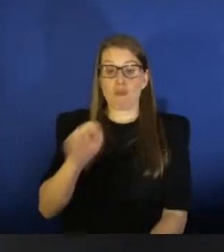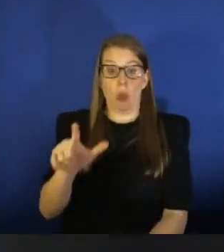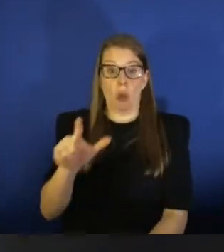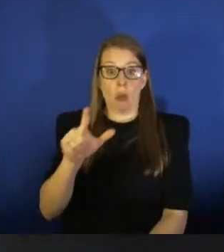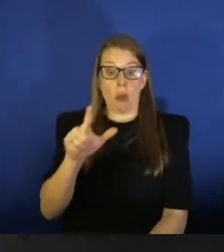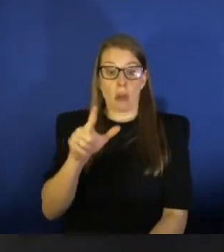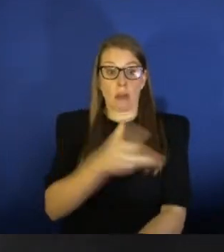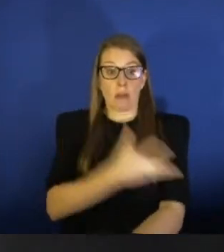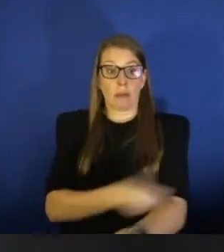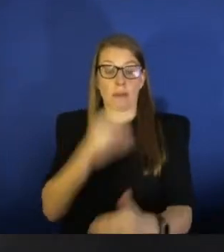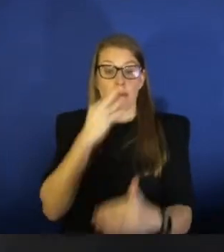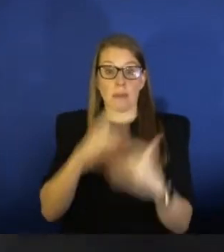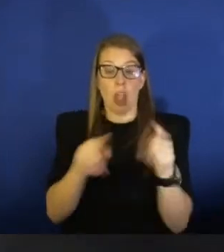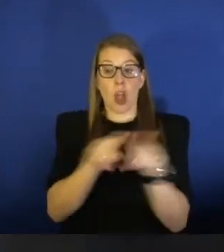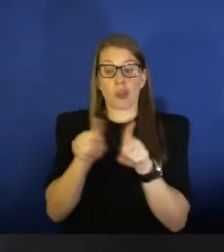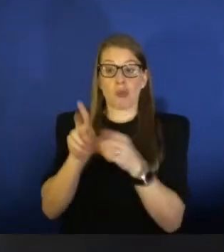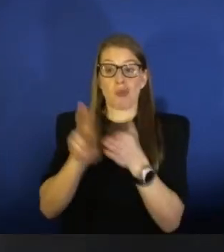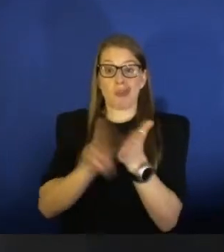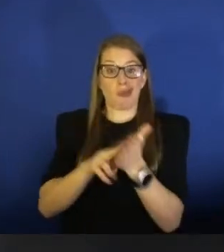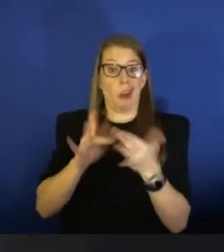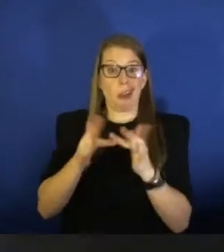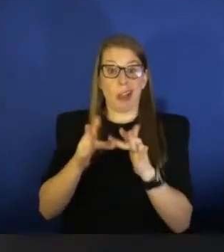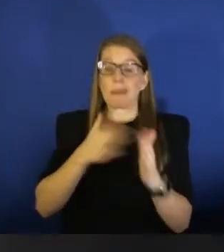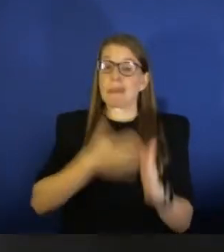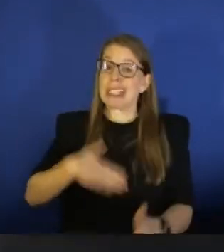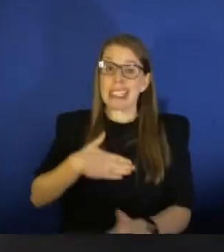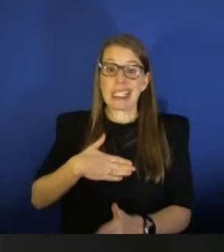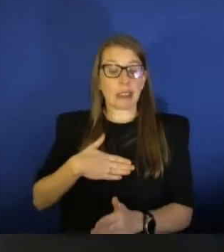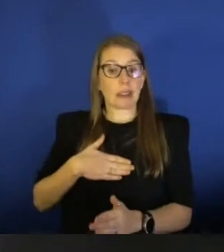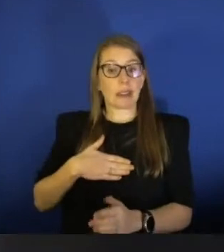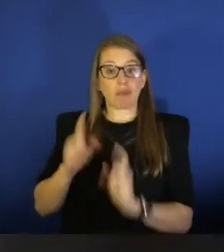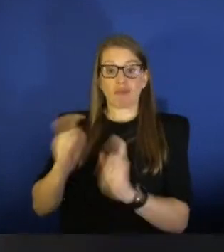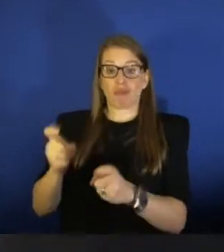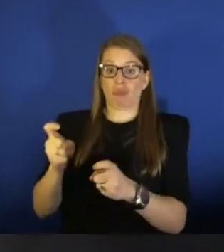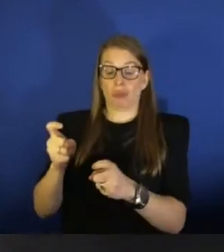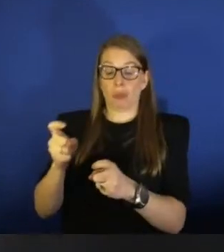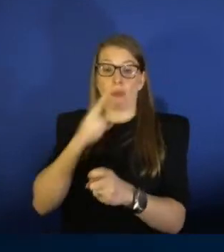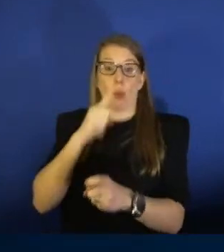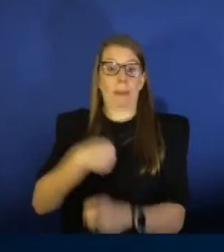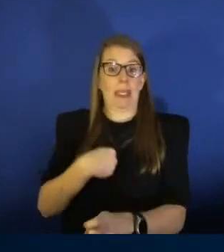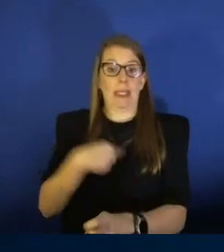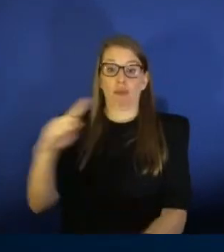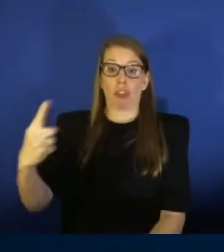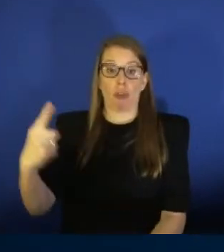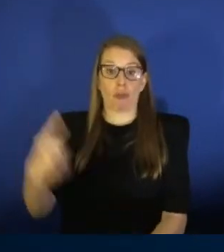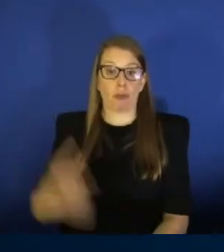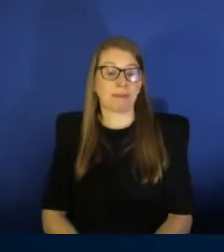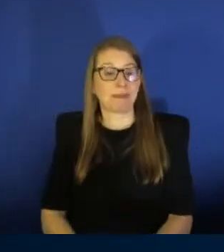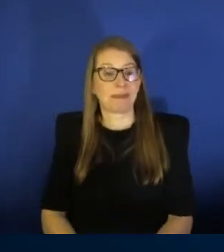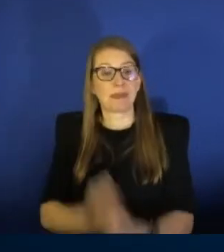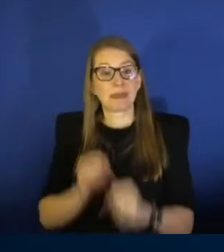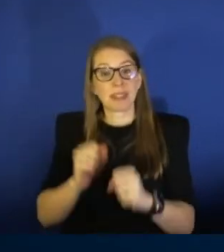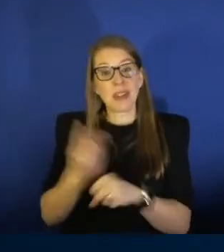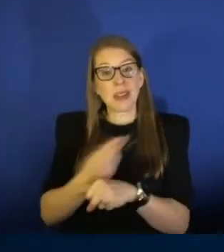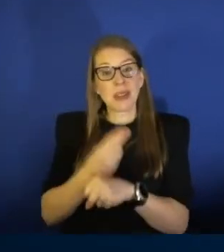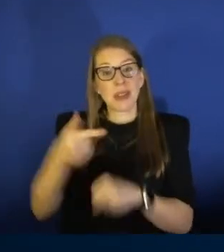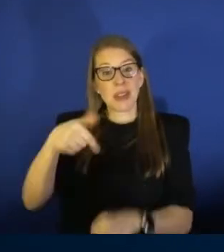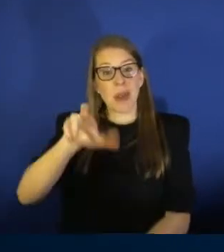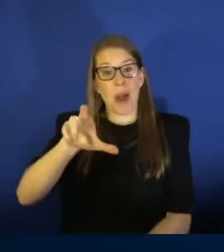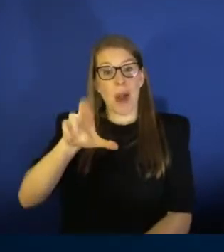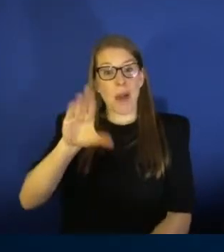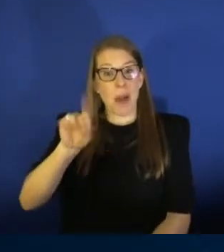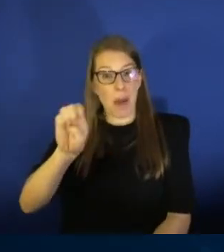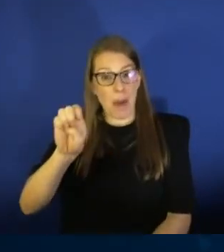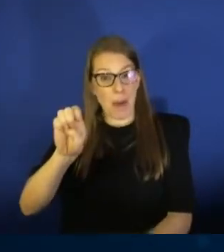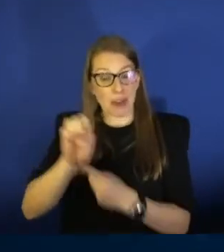but also registers online and says, yes, please donate on my behalf. And you can use that QR code there on your screen to find out more information